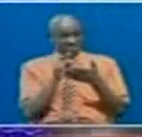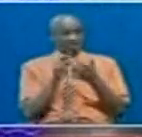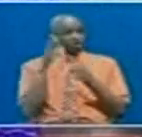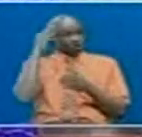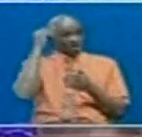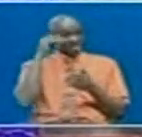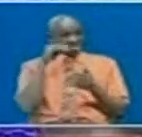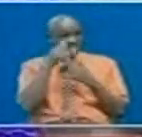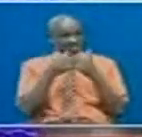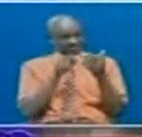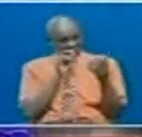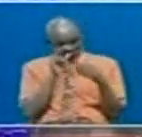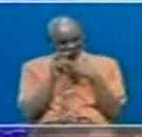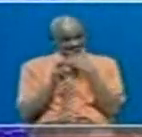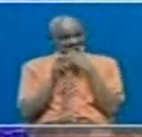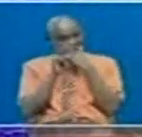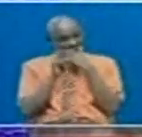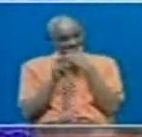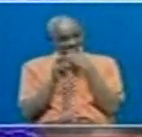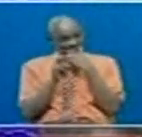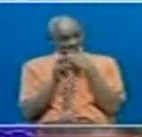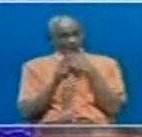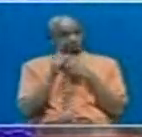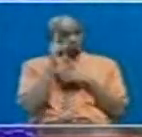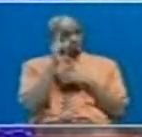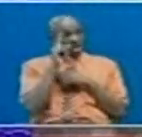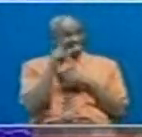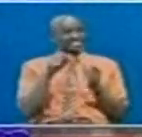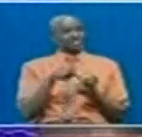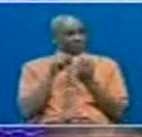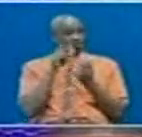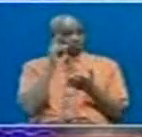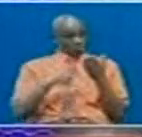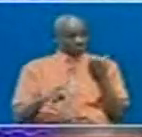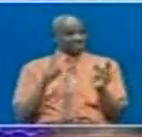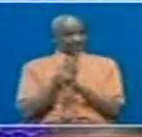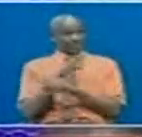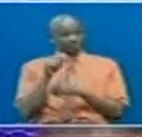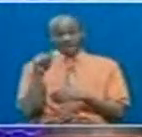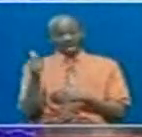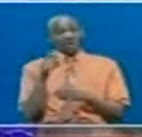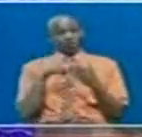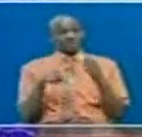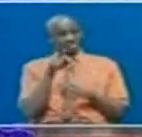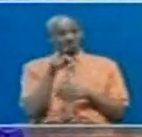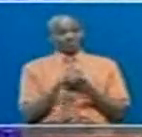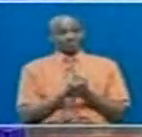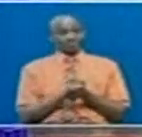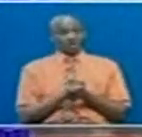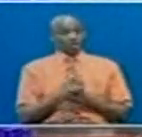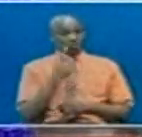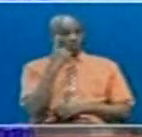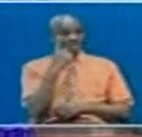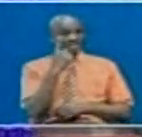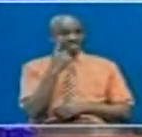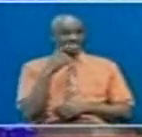Somalia as a country, there's one distinction about Somalia from any other country in the whole of Africa. One is